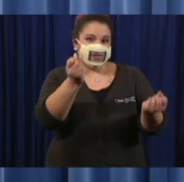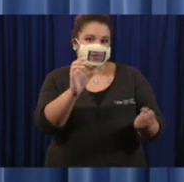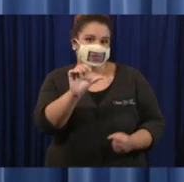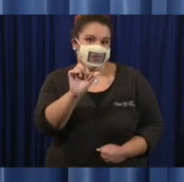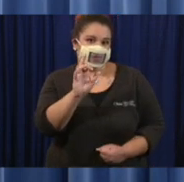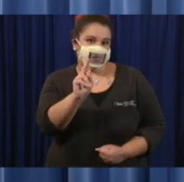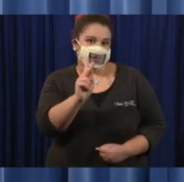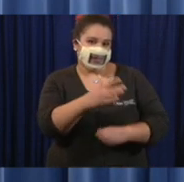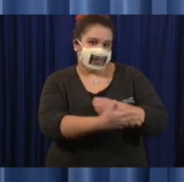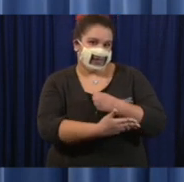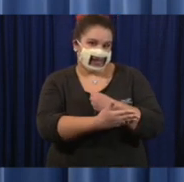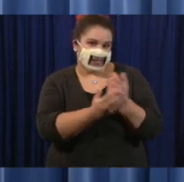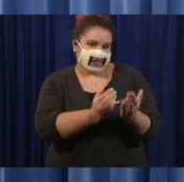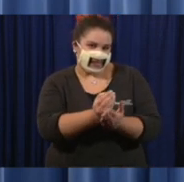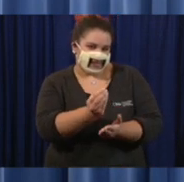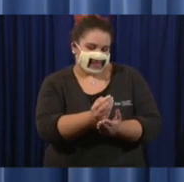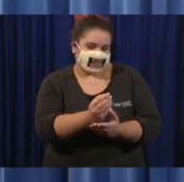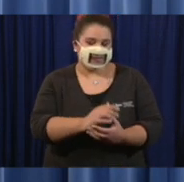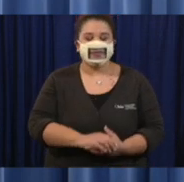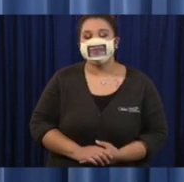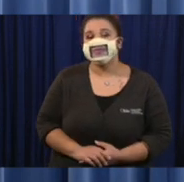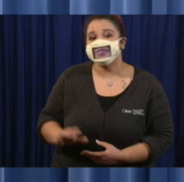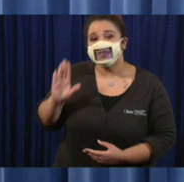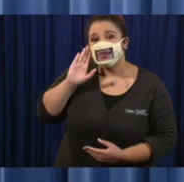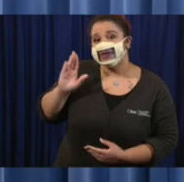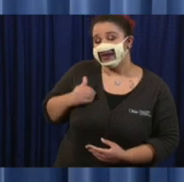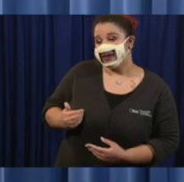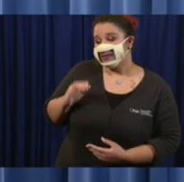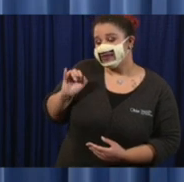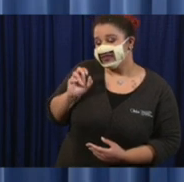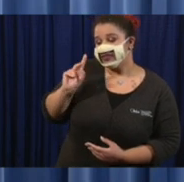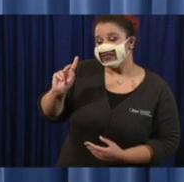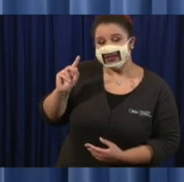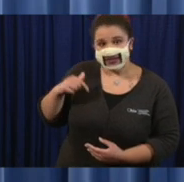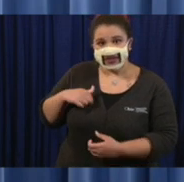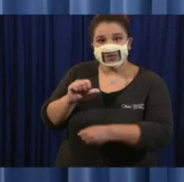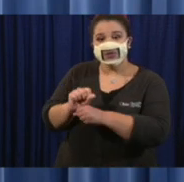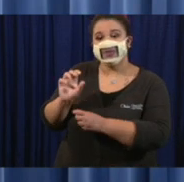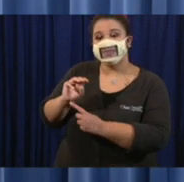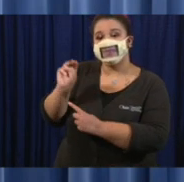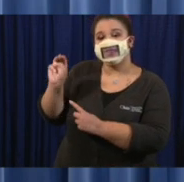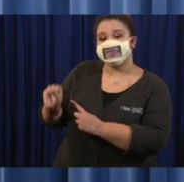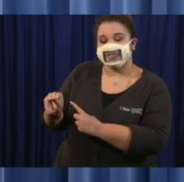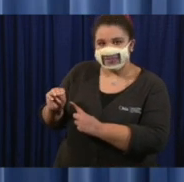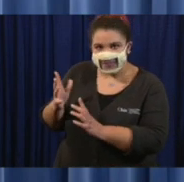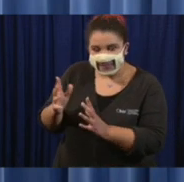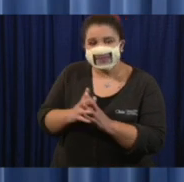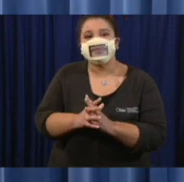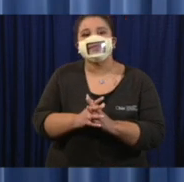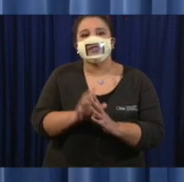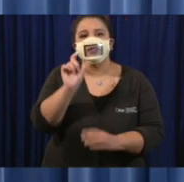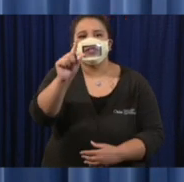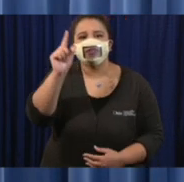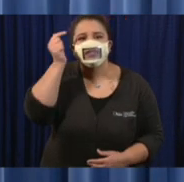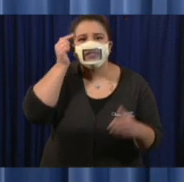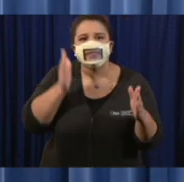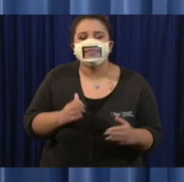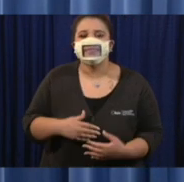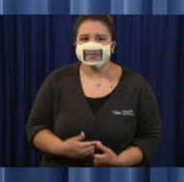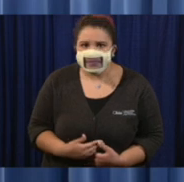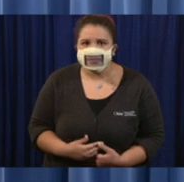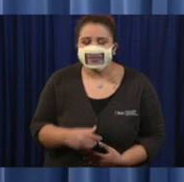Jack Windsor, WMFD TV, Mansfield. Question for Governor DeWine. Governor, Ohio has issued pandemic